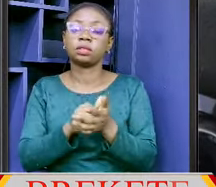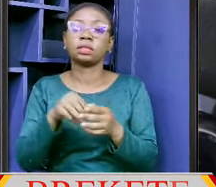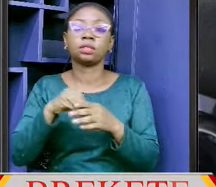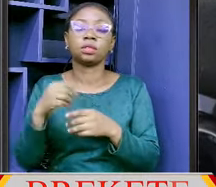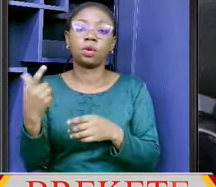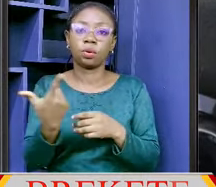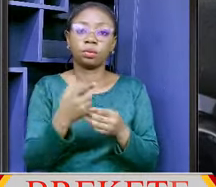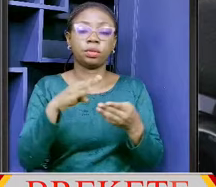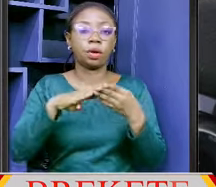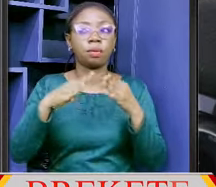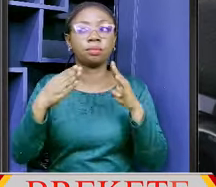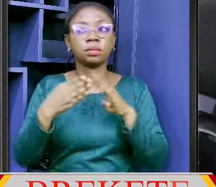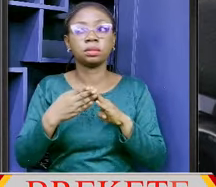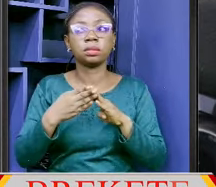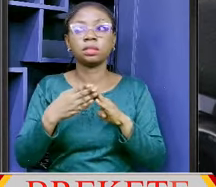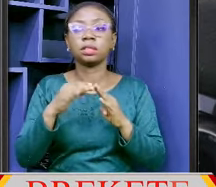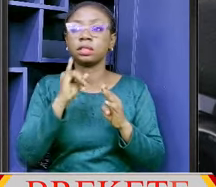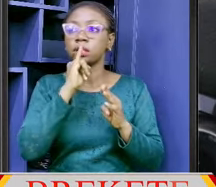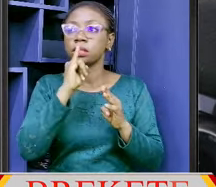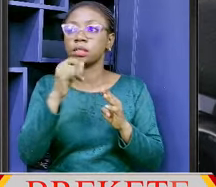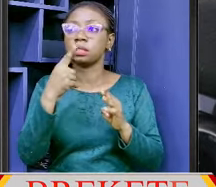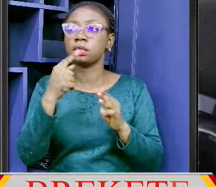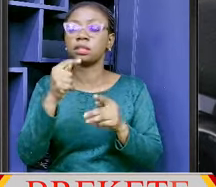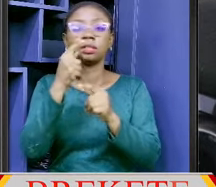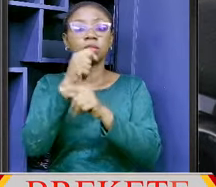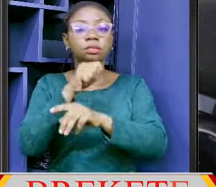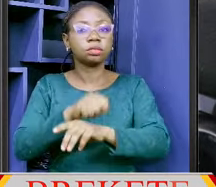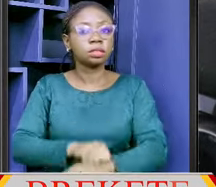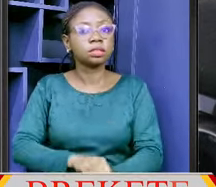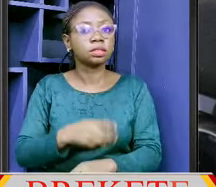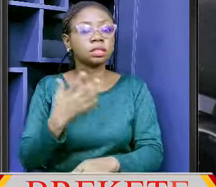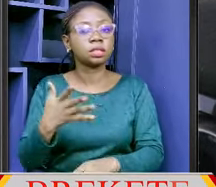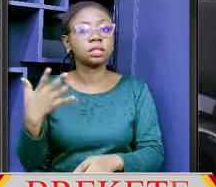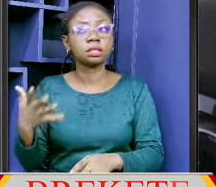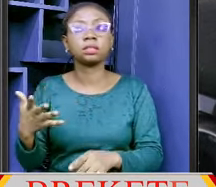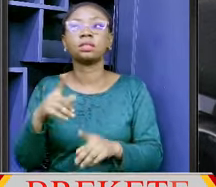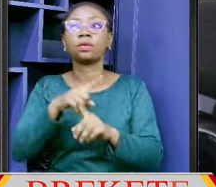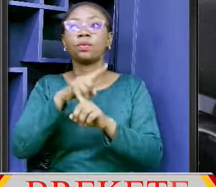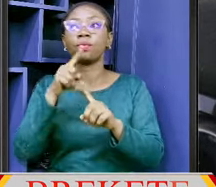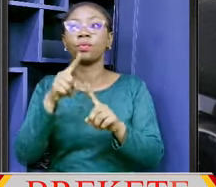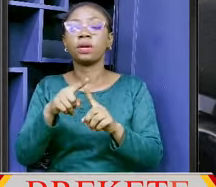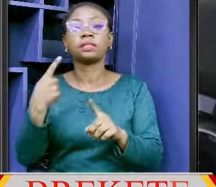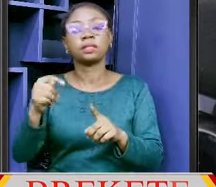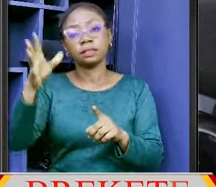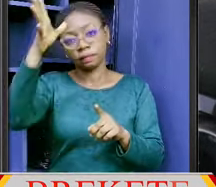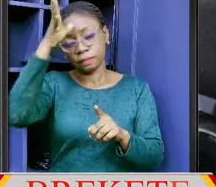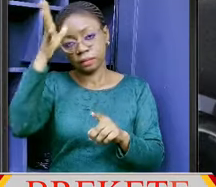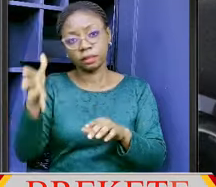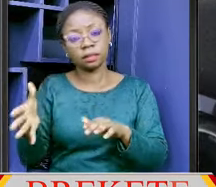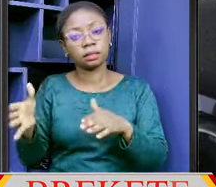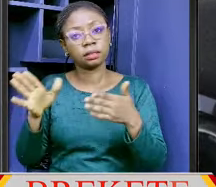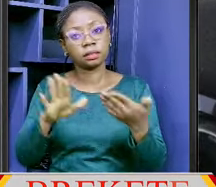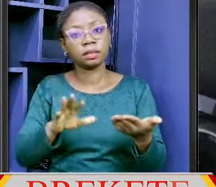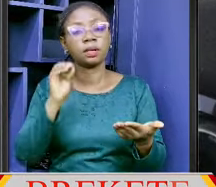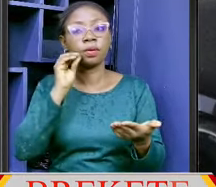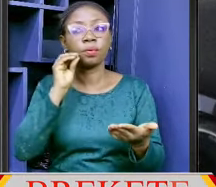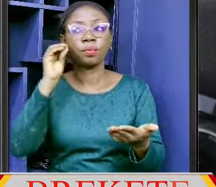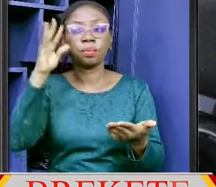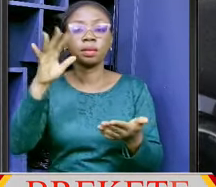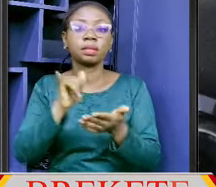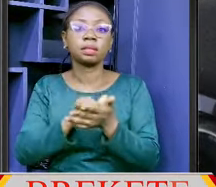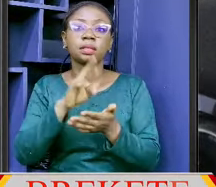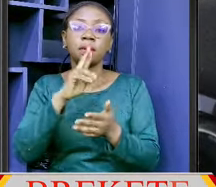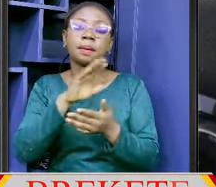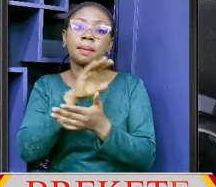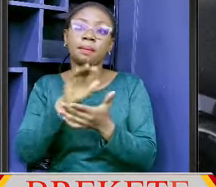our community, is a traditional things. When the father died, women that have